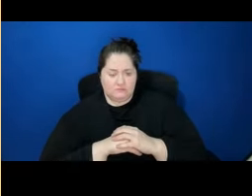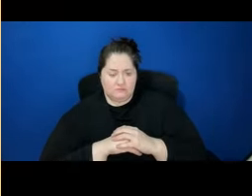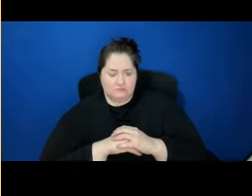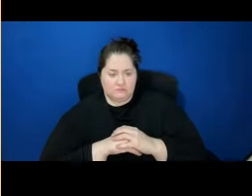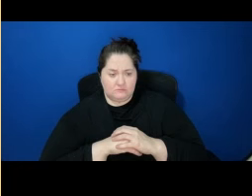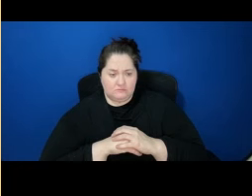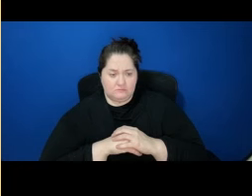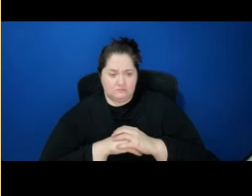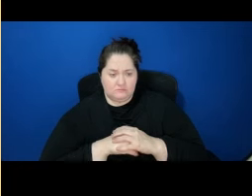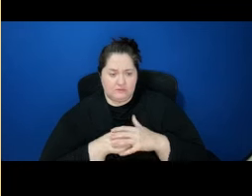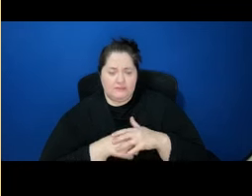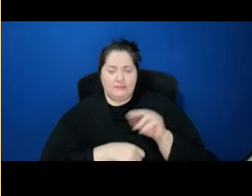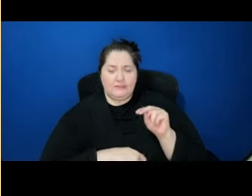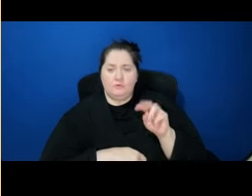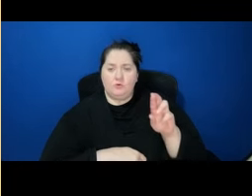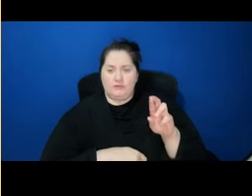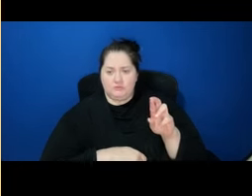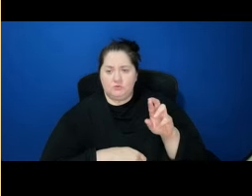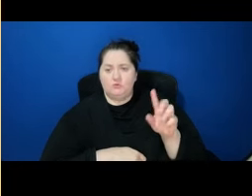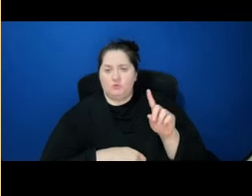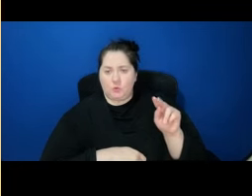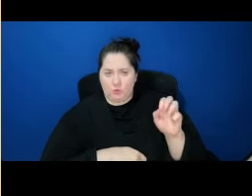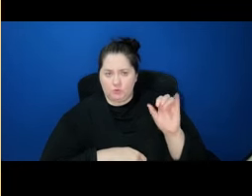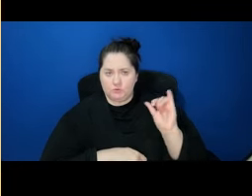in the neighborhood residential zones as well.